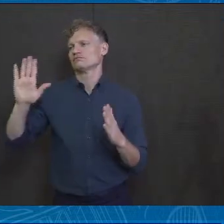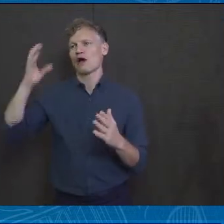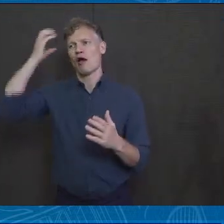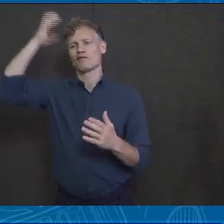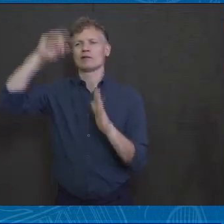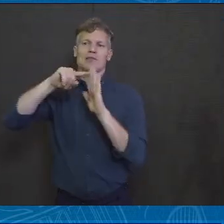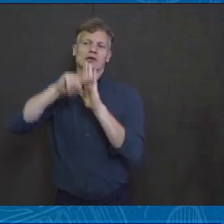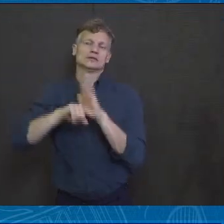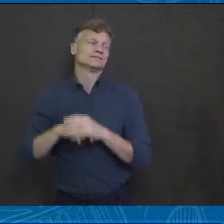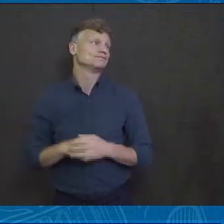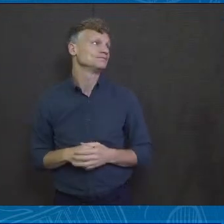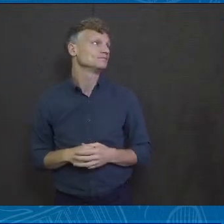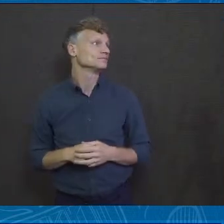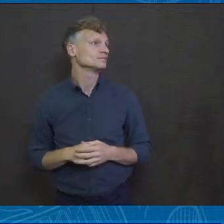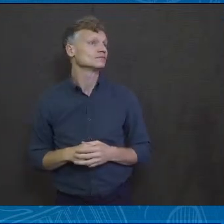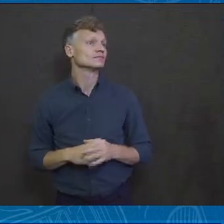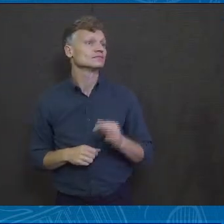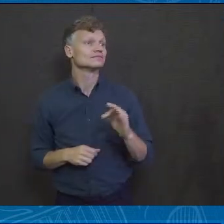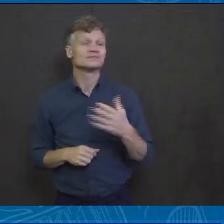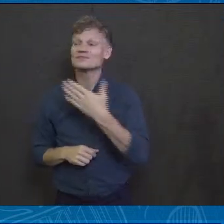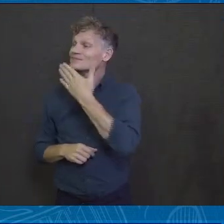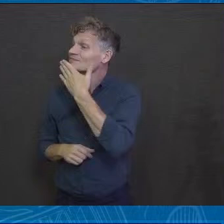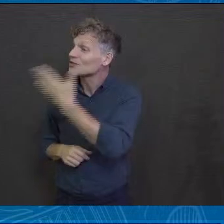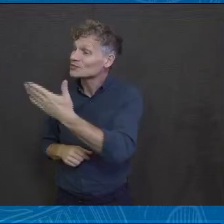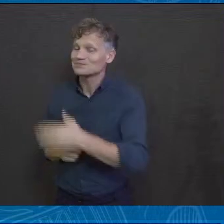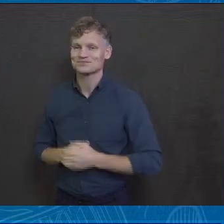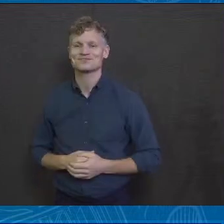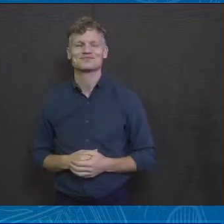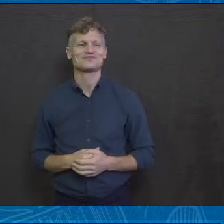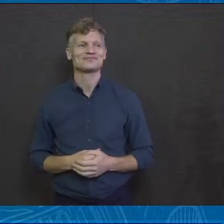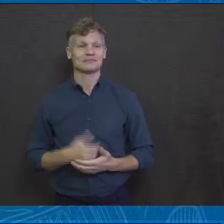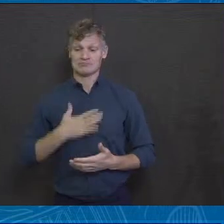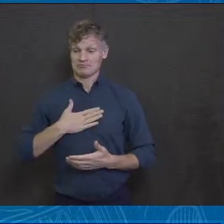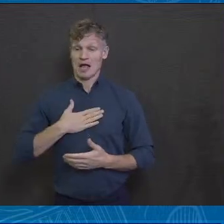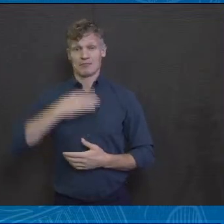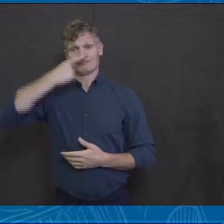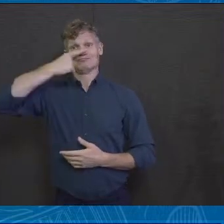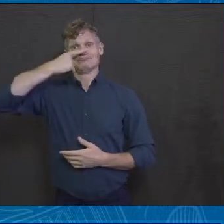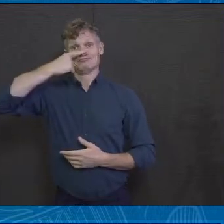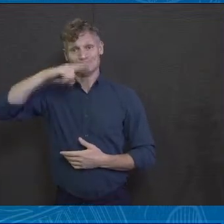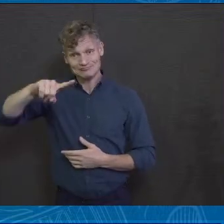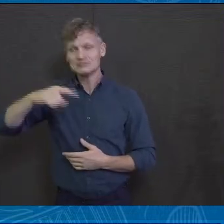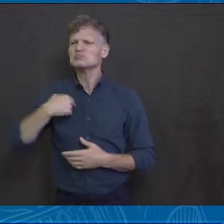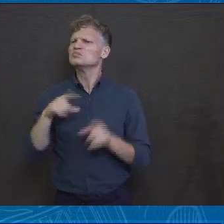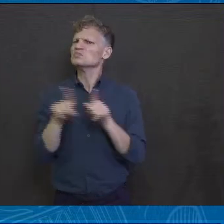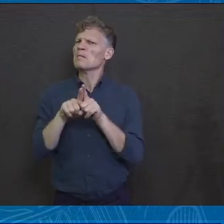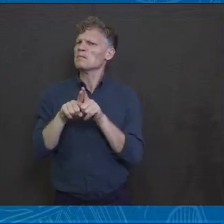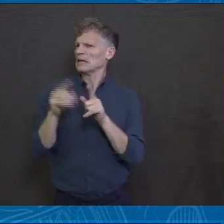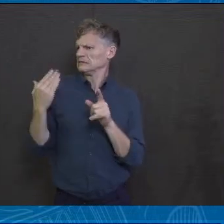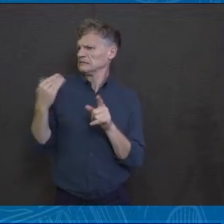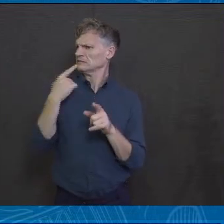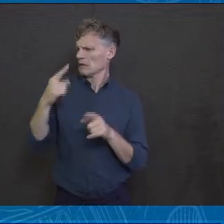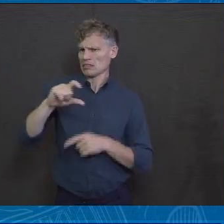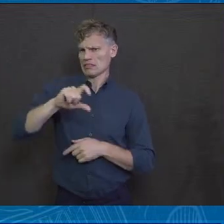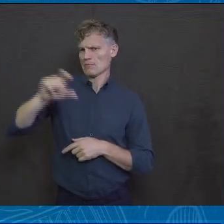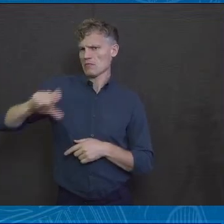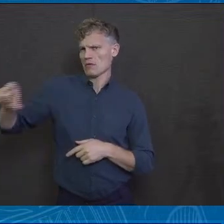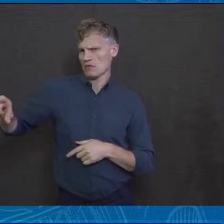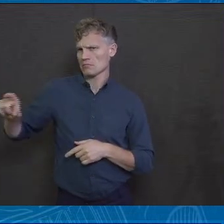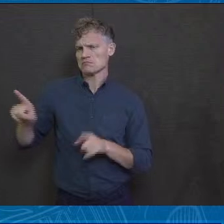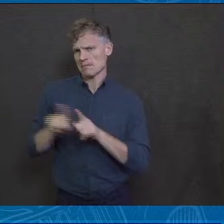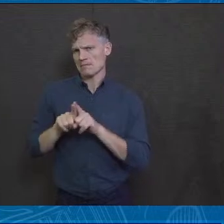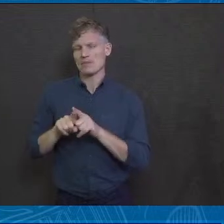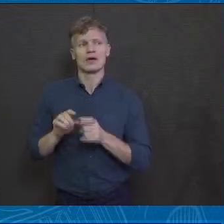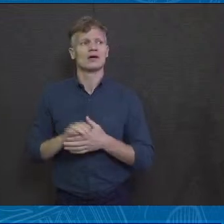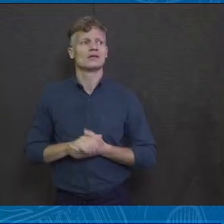Thank you so much. For our country, we have like other countries like Nepal also. We done for the